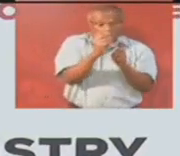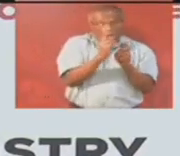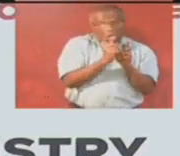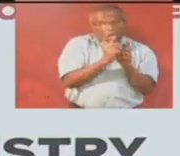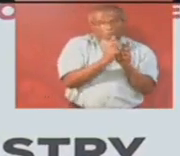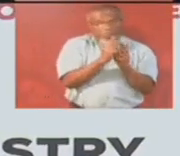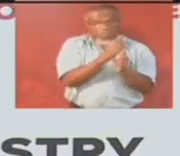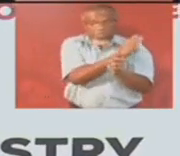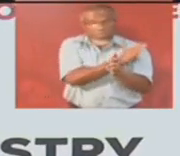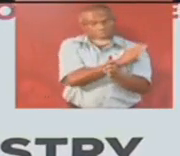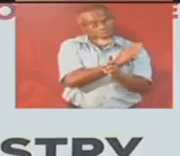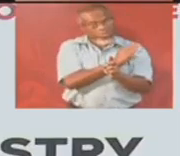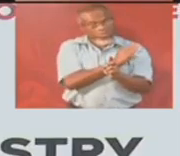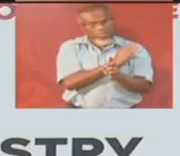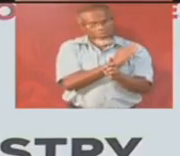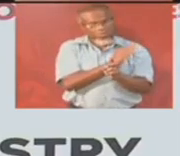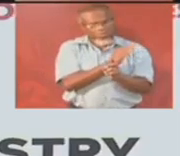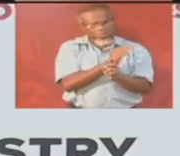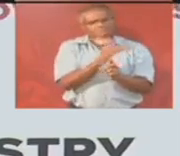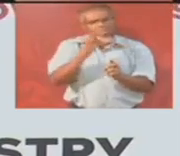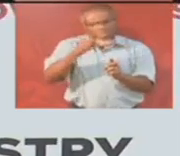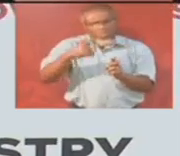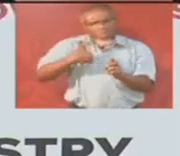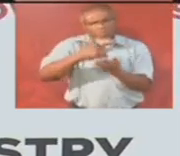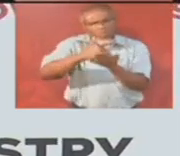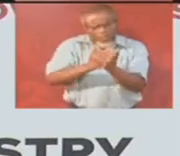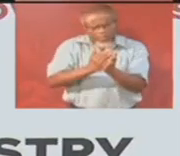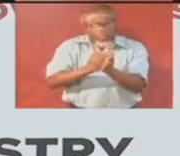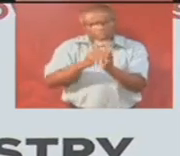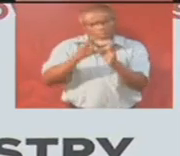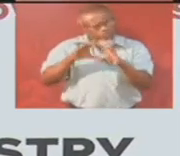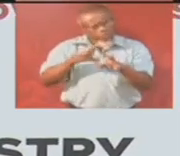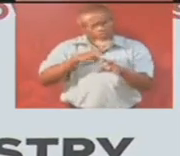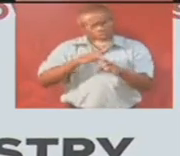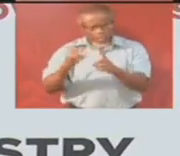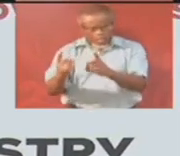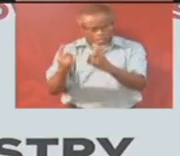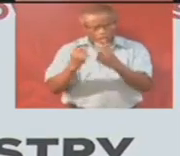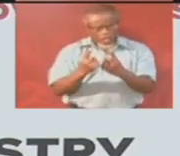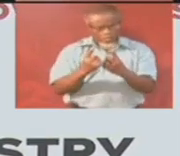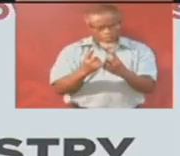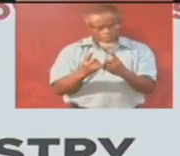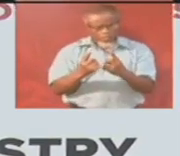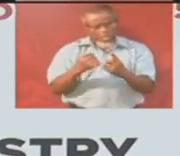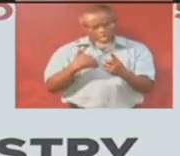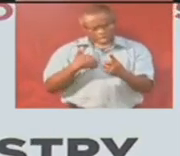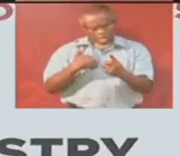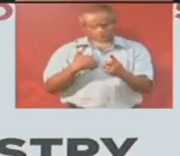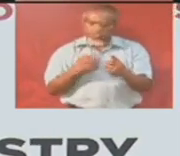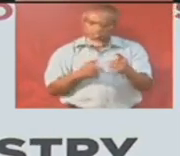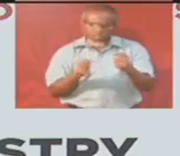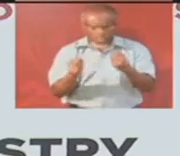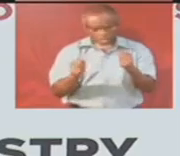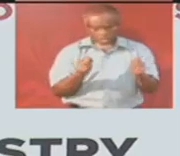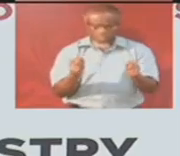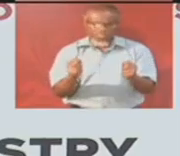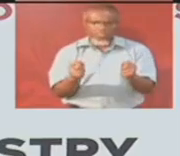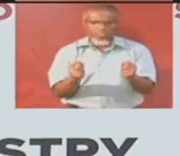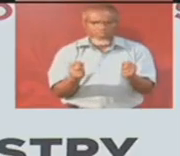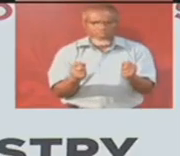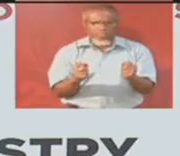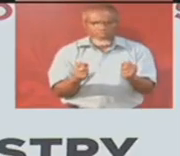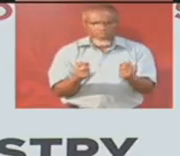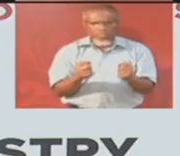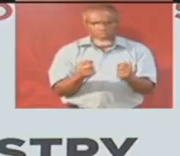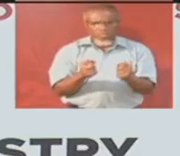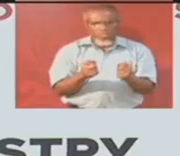there are some who could come to us. So we would ask them who have transport to come to us. Then we could take them off